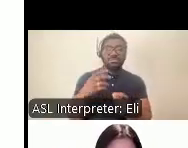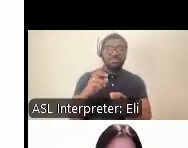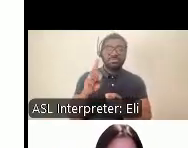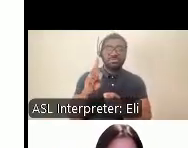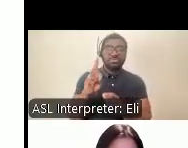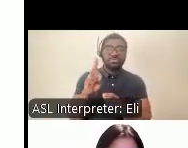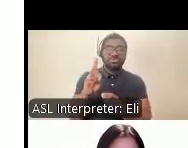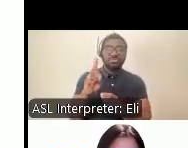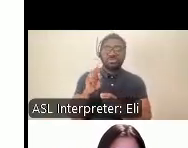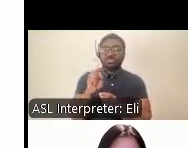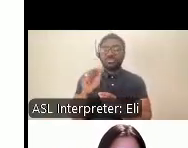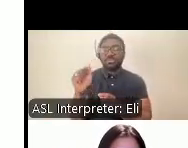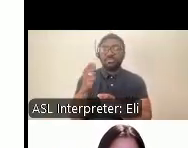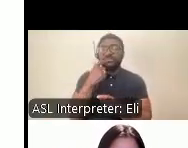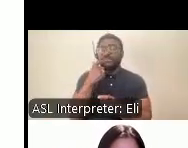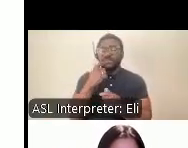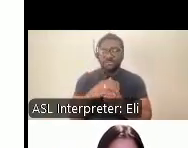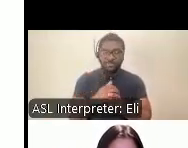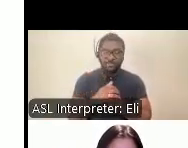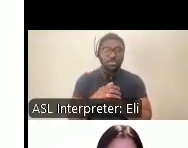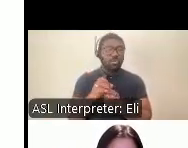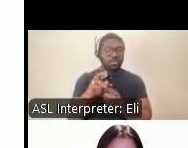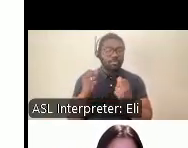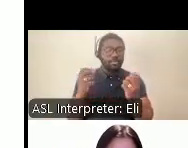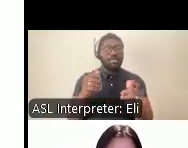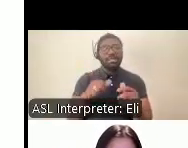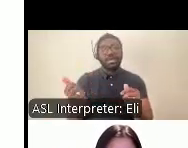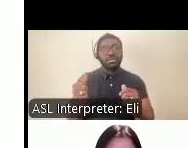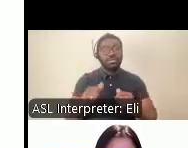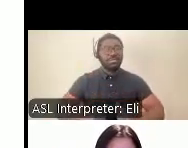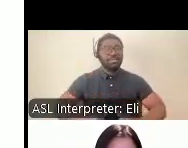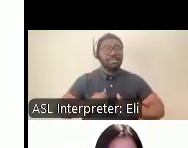life challenges. Next slide.